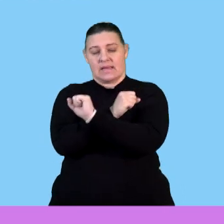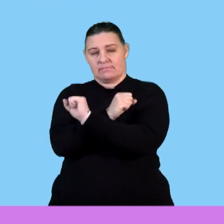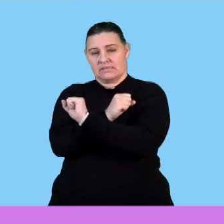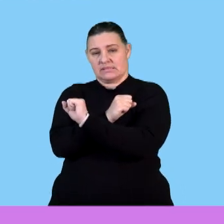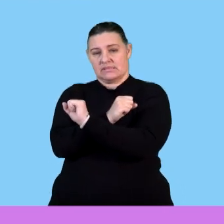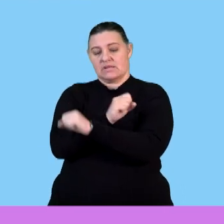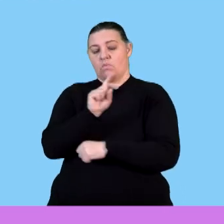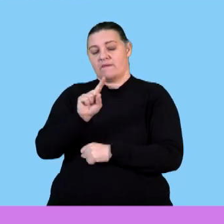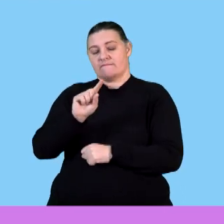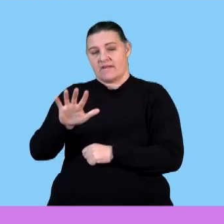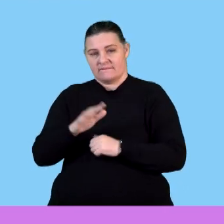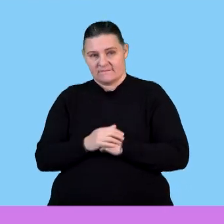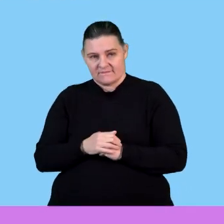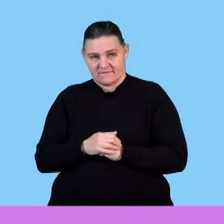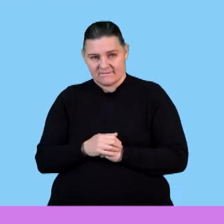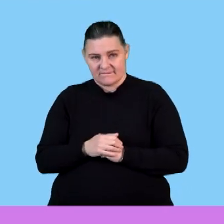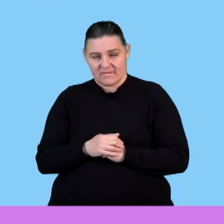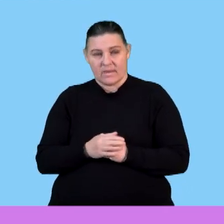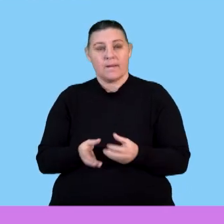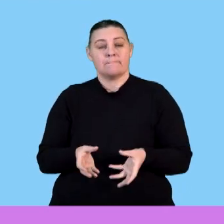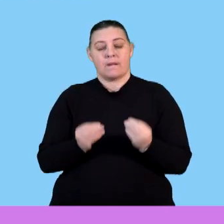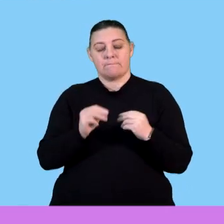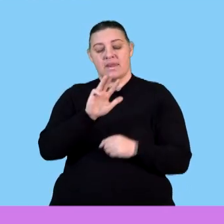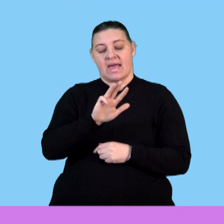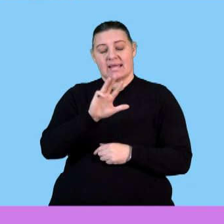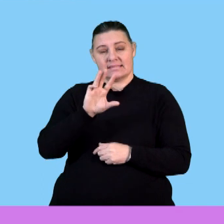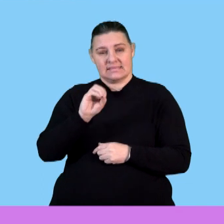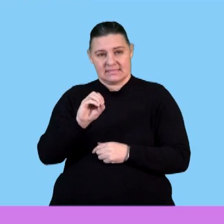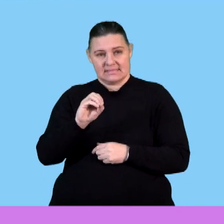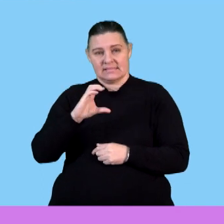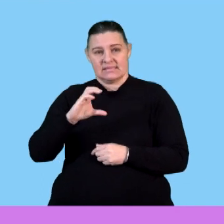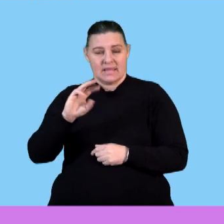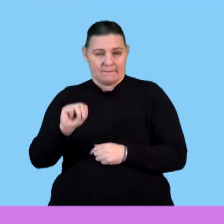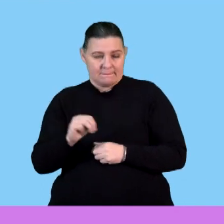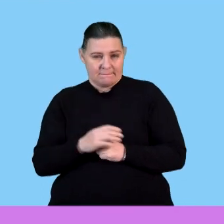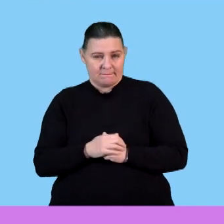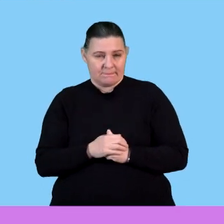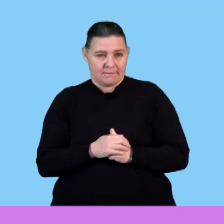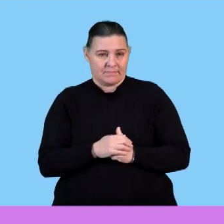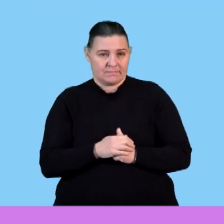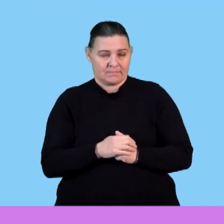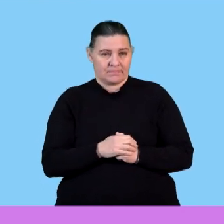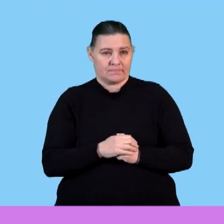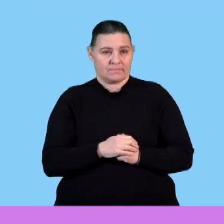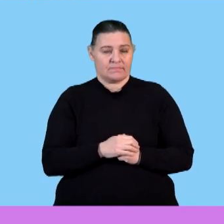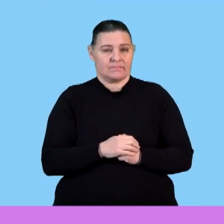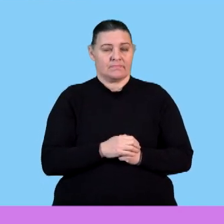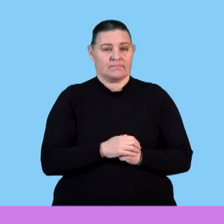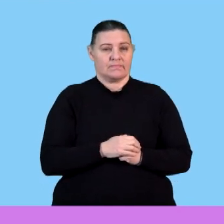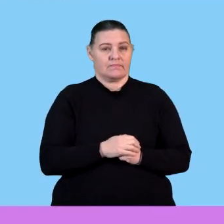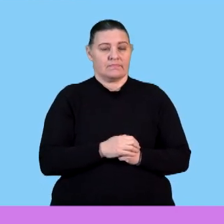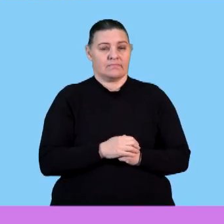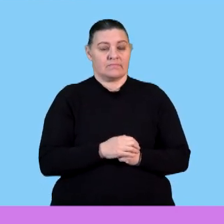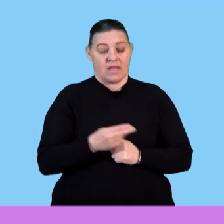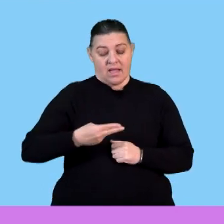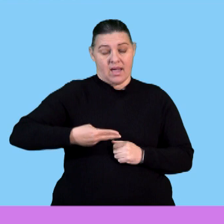I know the height is 3 tiles long, so 3 times 15.